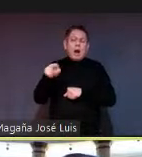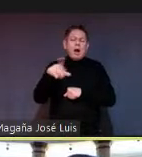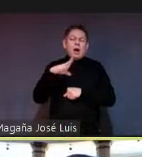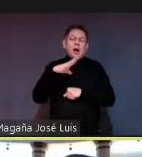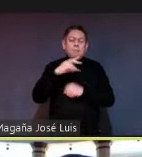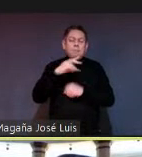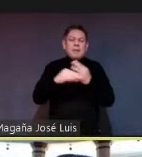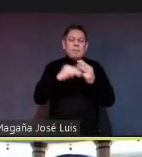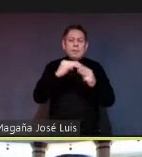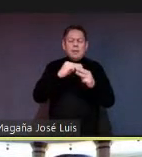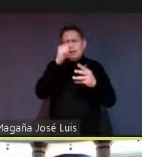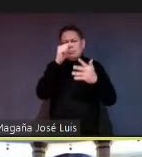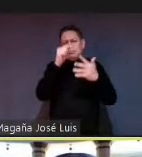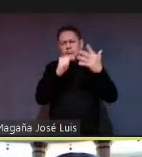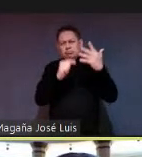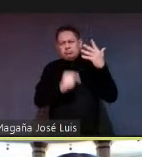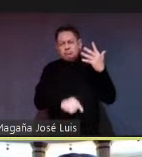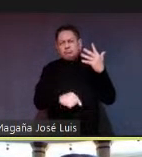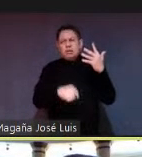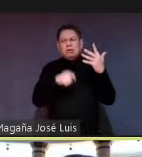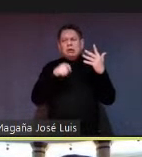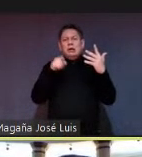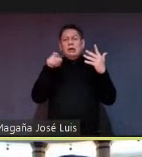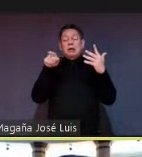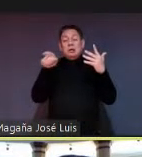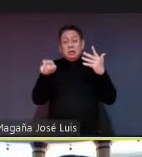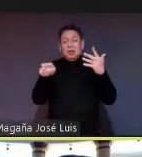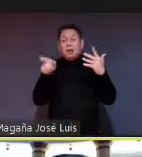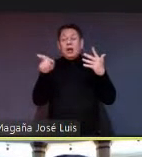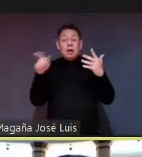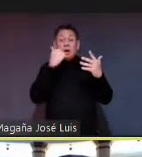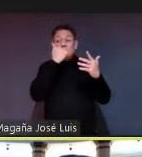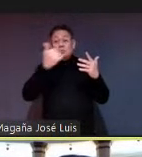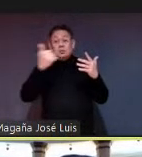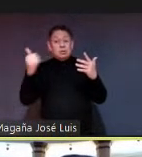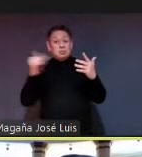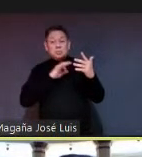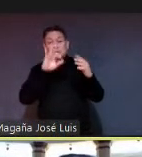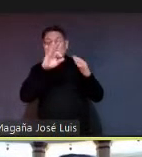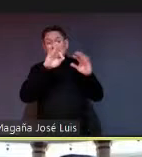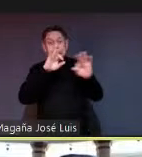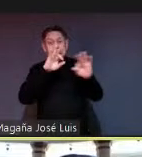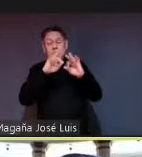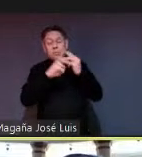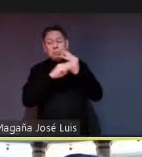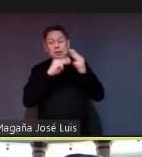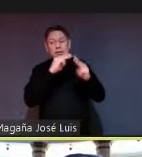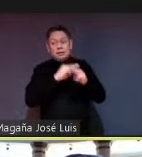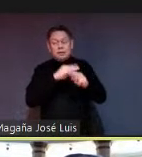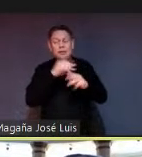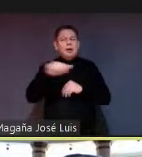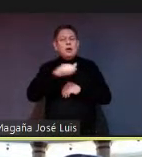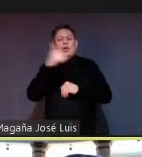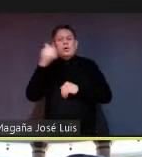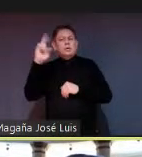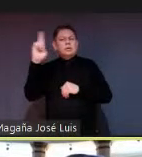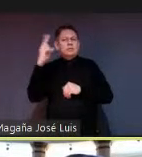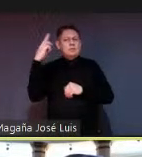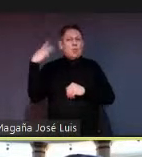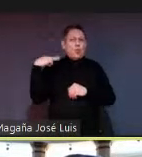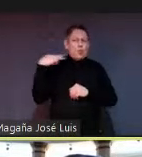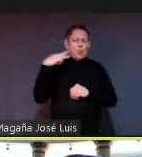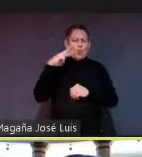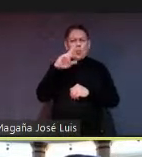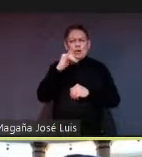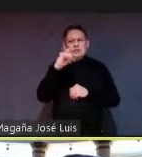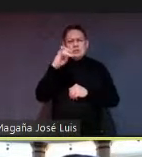They have flexibility for students. They have 20% flexibility in their credits. At Washington University, they have